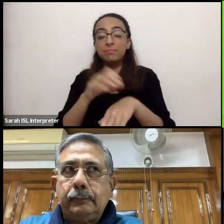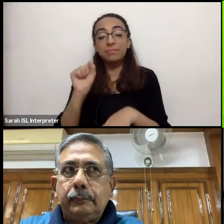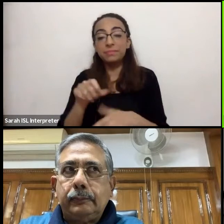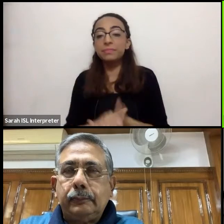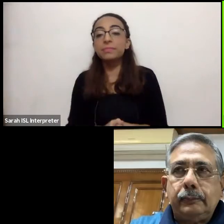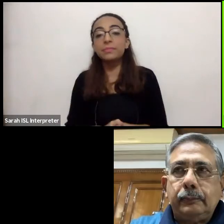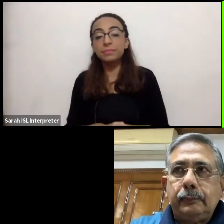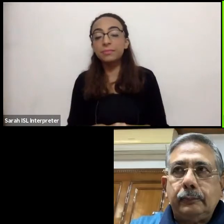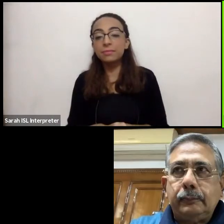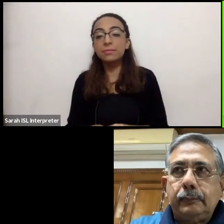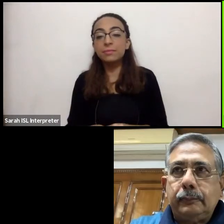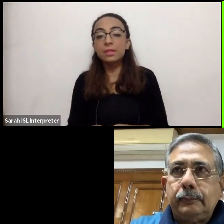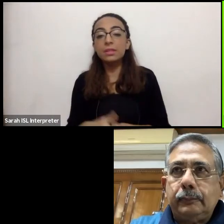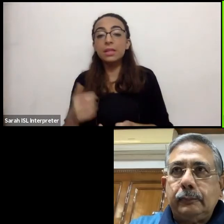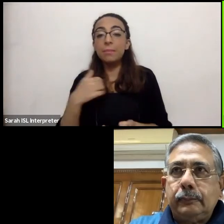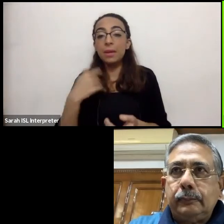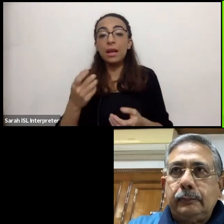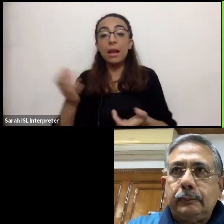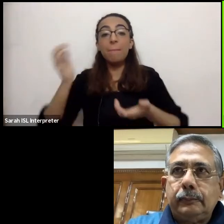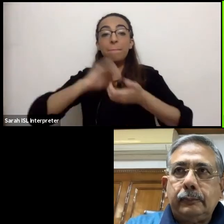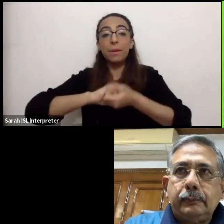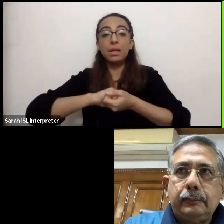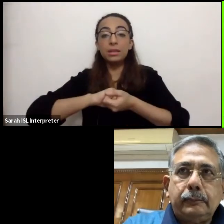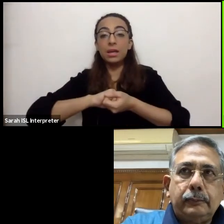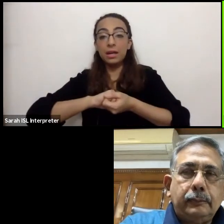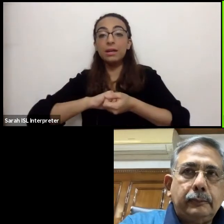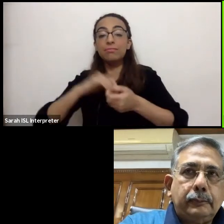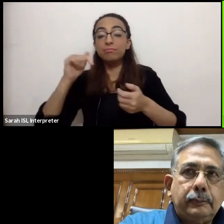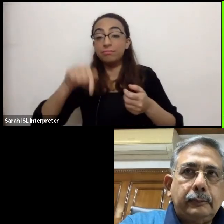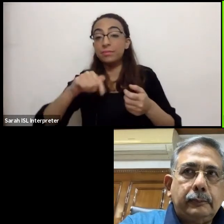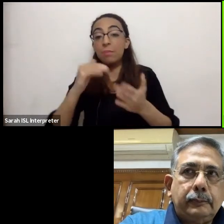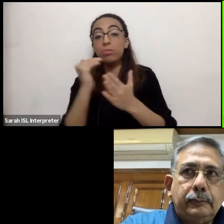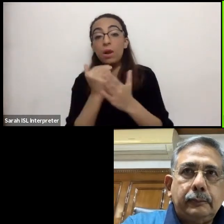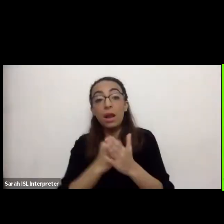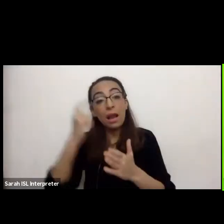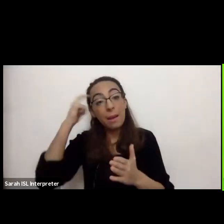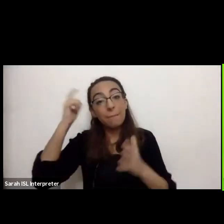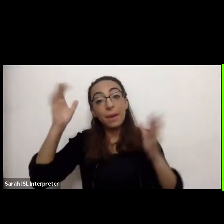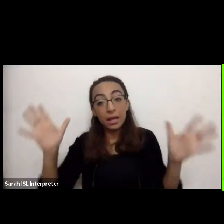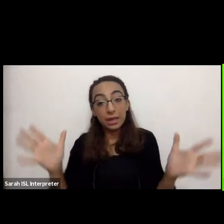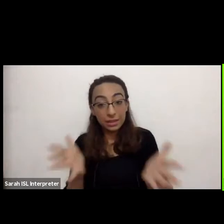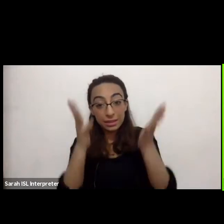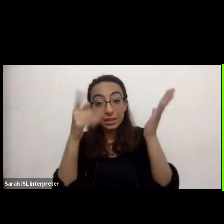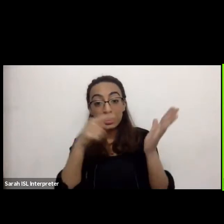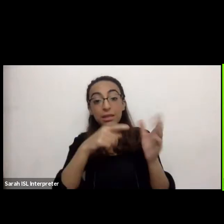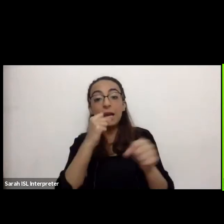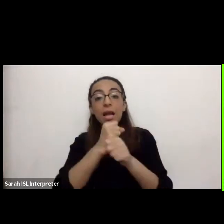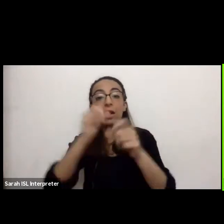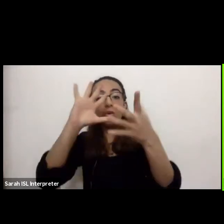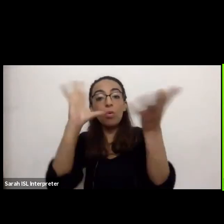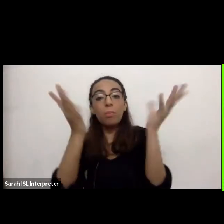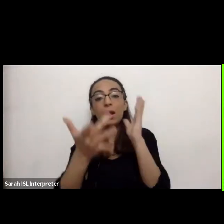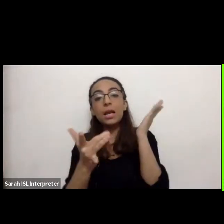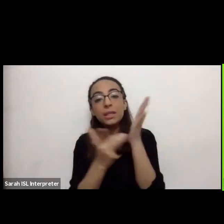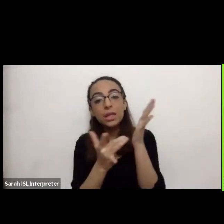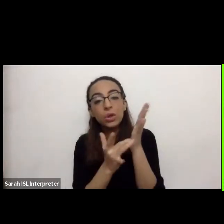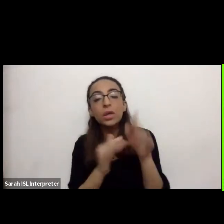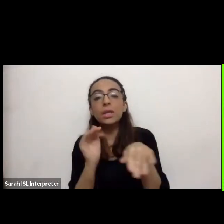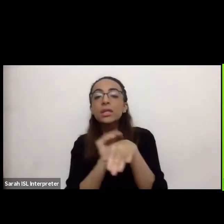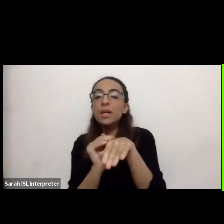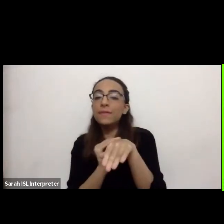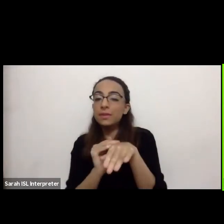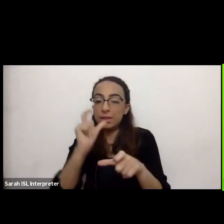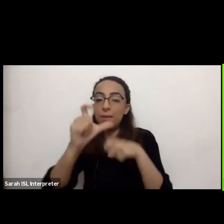Friends, apart from partnering with this great event, Mindtree is a global technology consulting and services